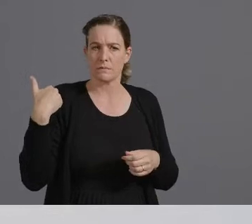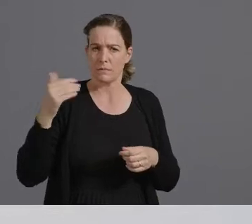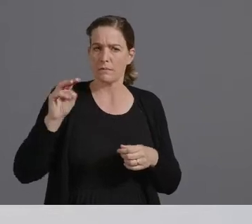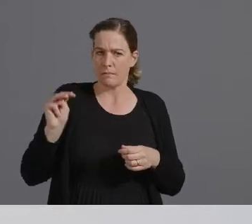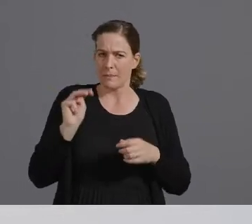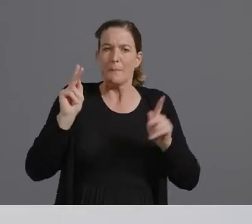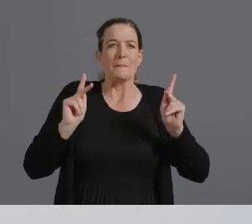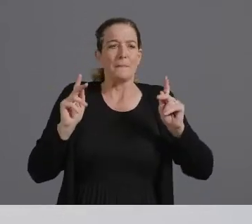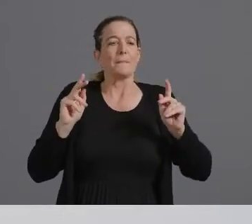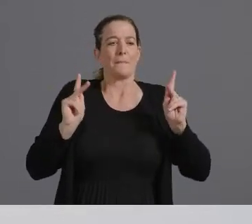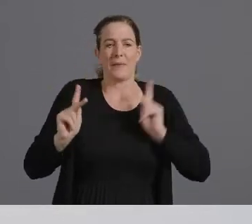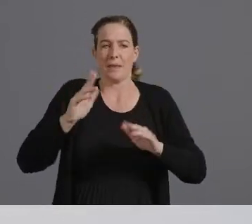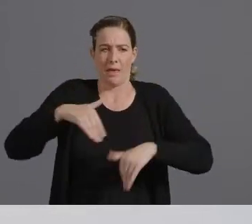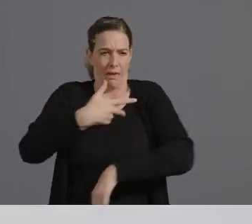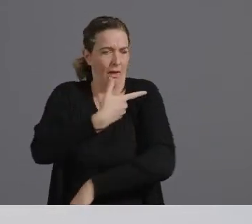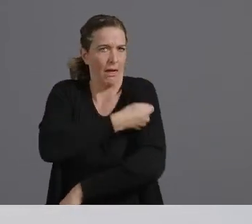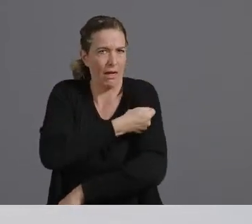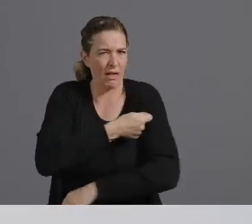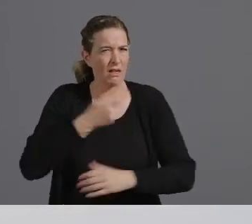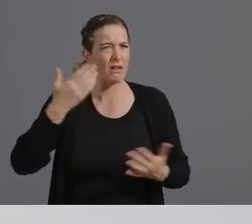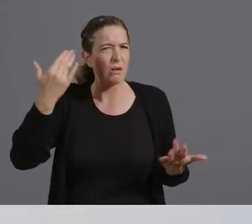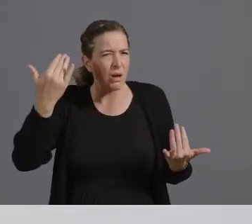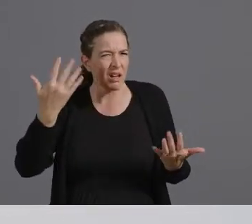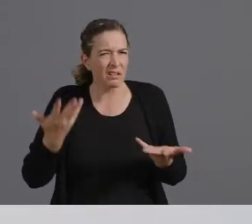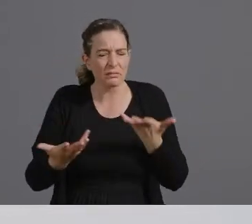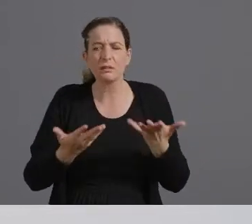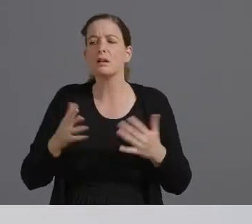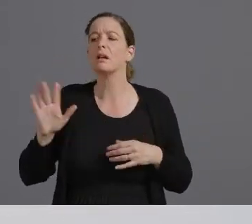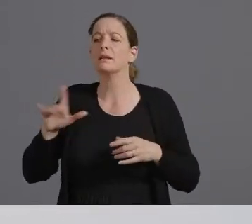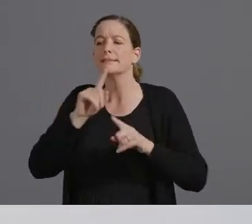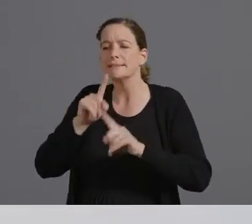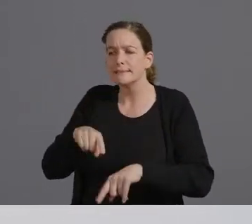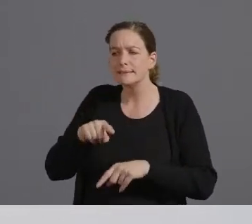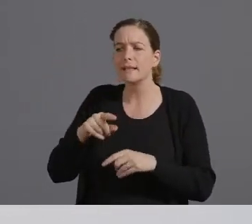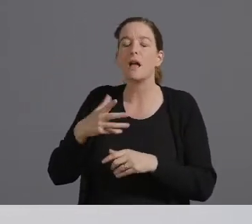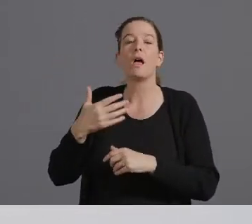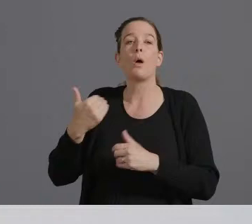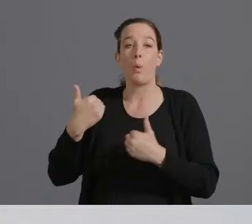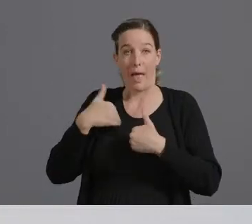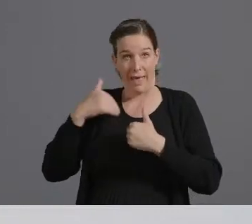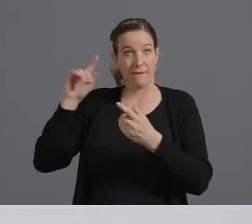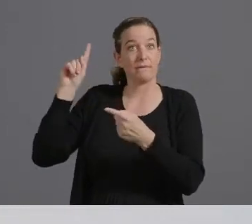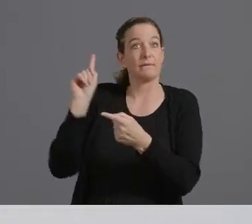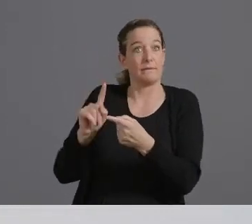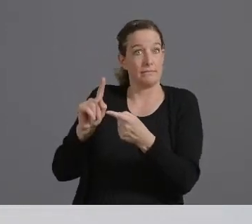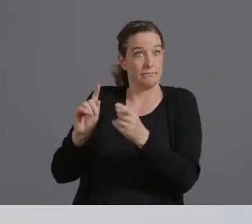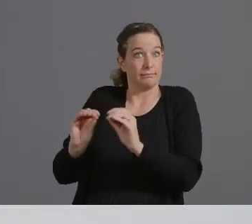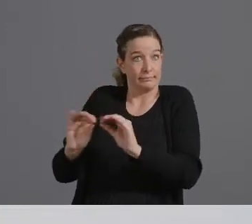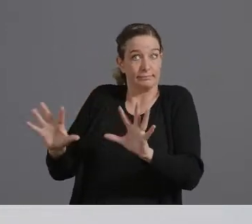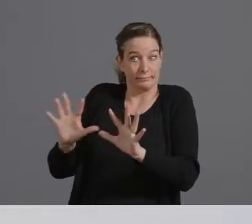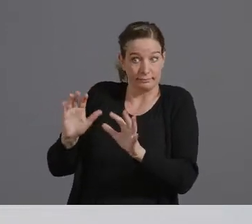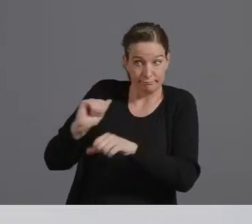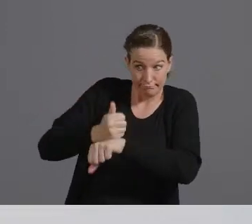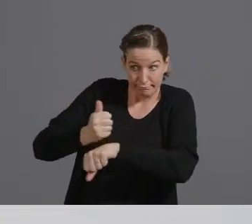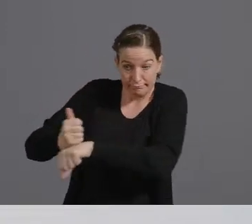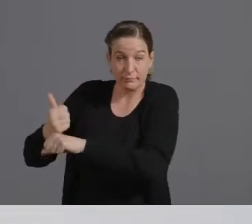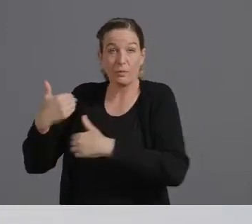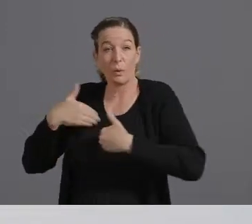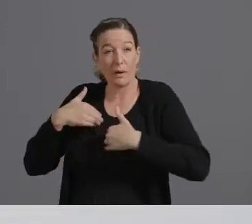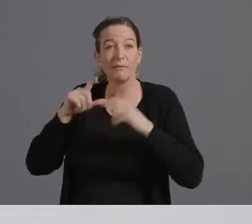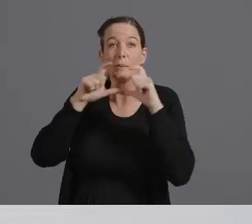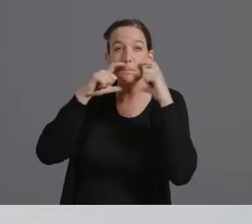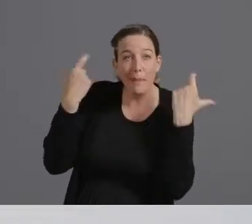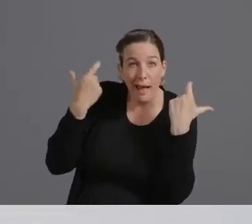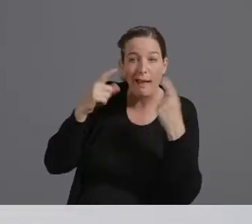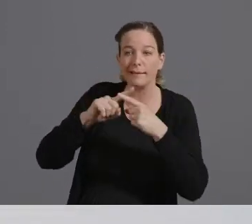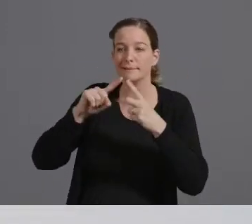mitigation strategies remain in place, which are, proven to slow the transmission. So mask use, the physical distancing,